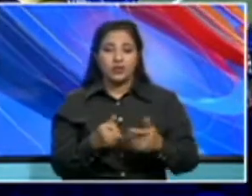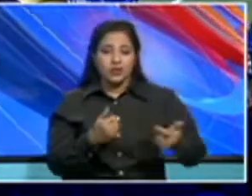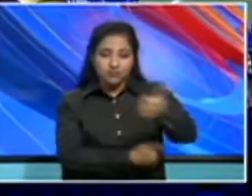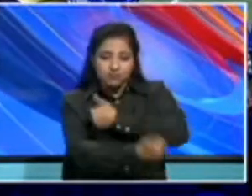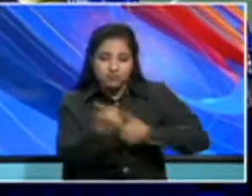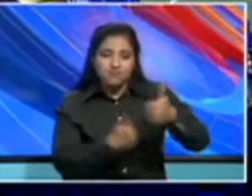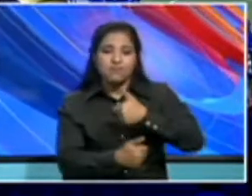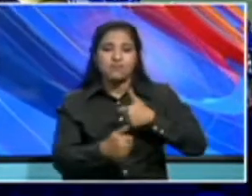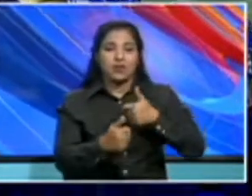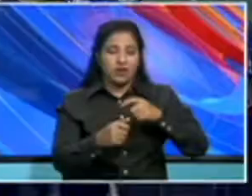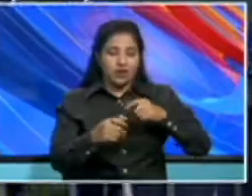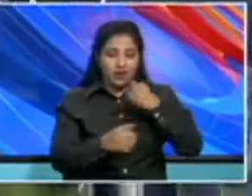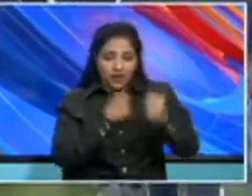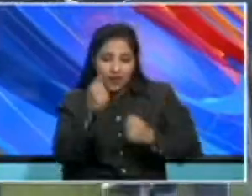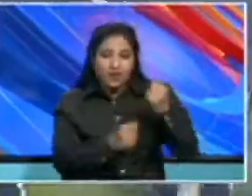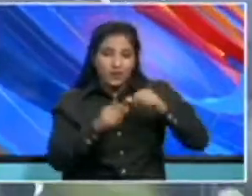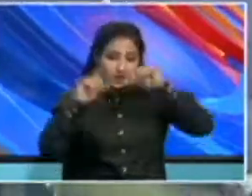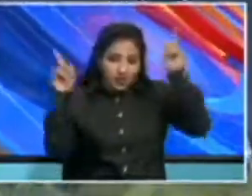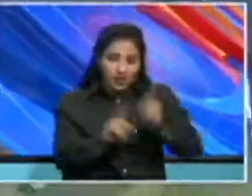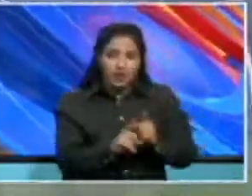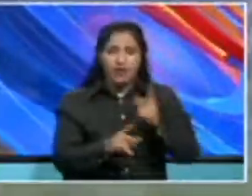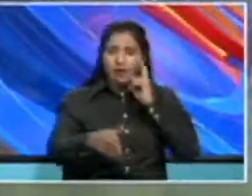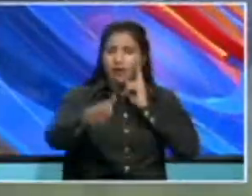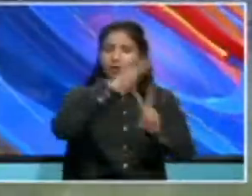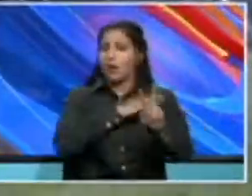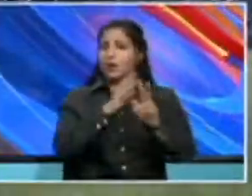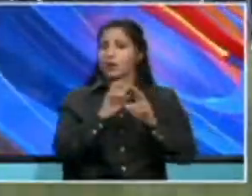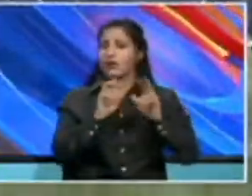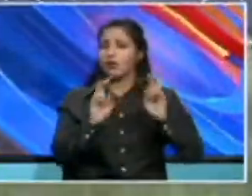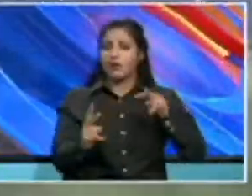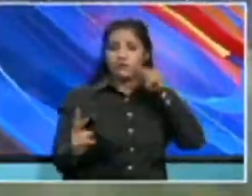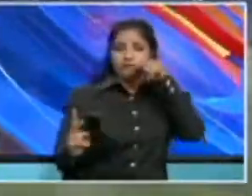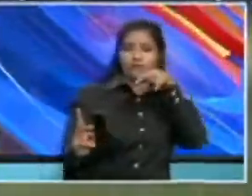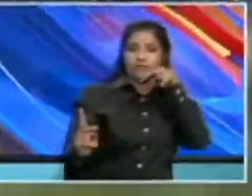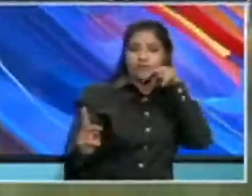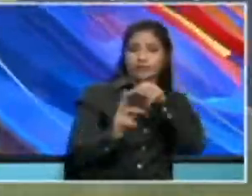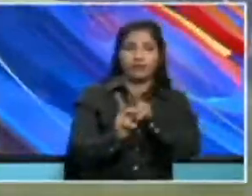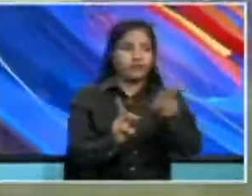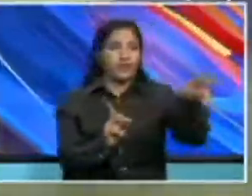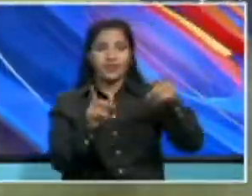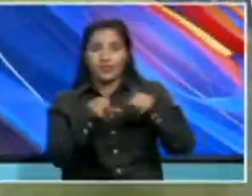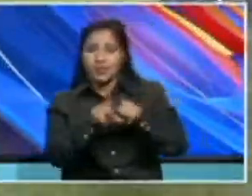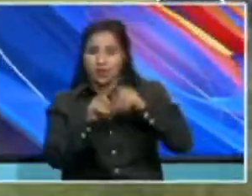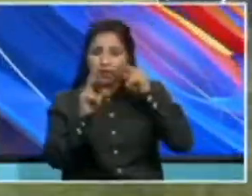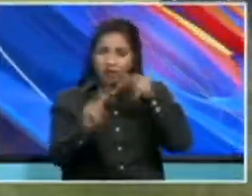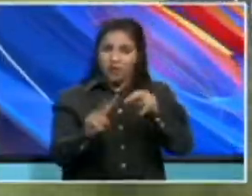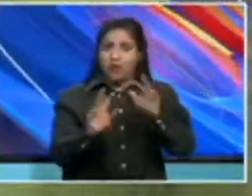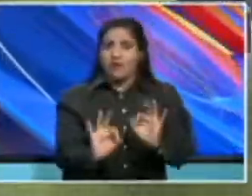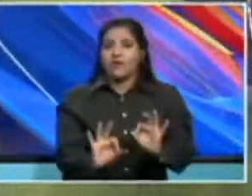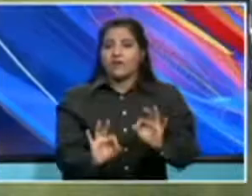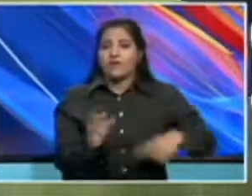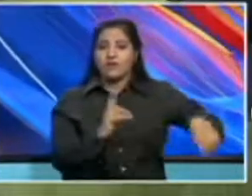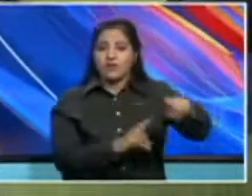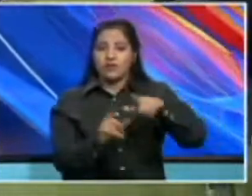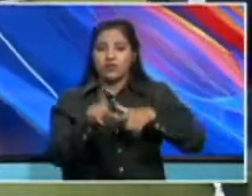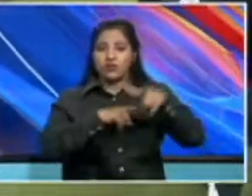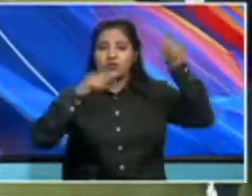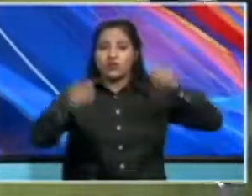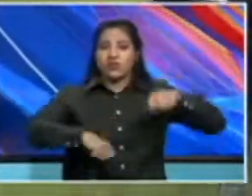in sports. Khelo India, iconic phrase. The whole of the nation rises up to this phrase. That's the Jharkhand